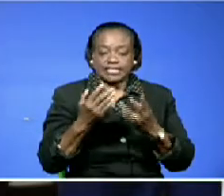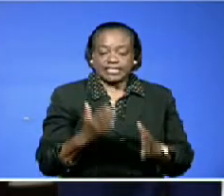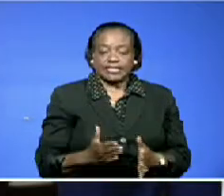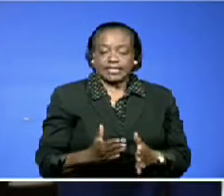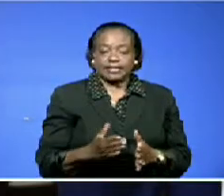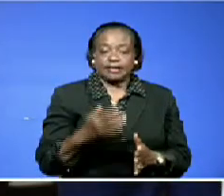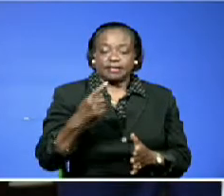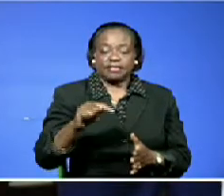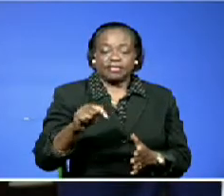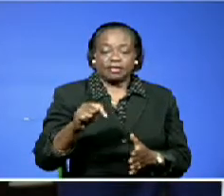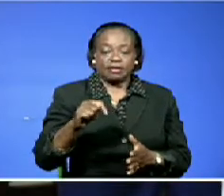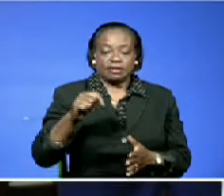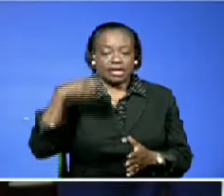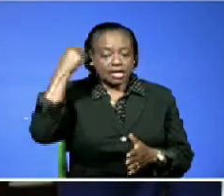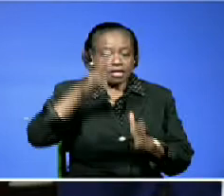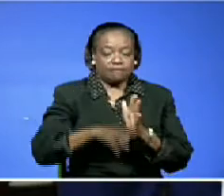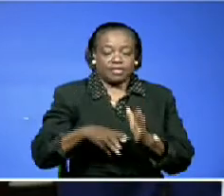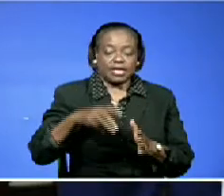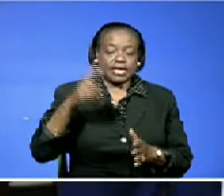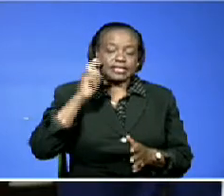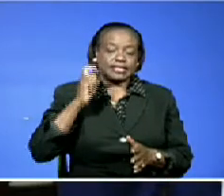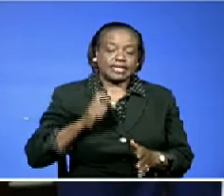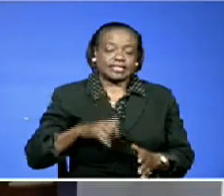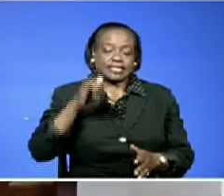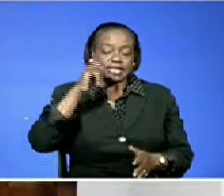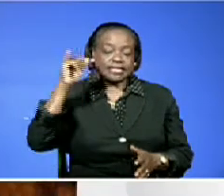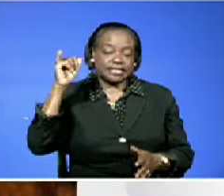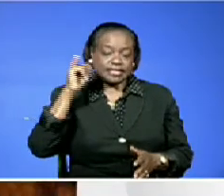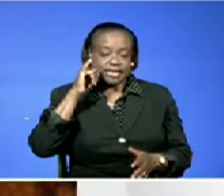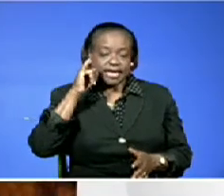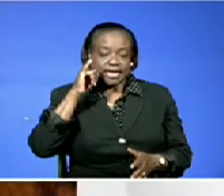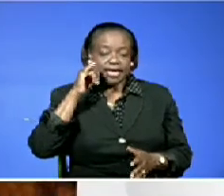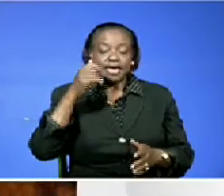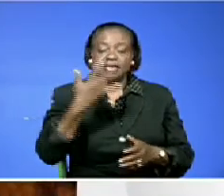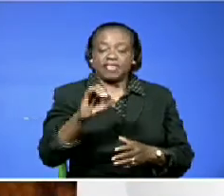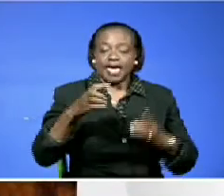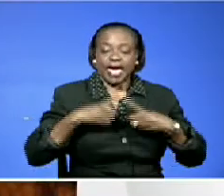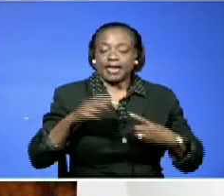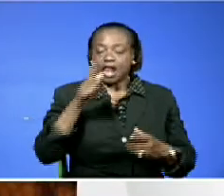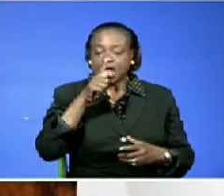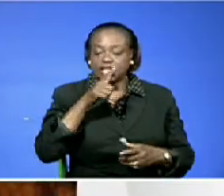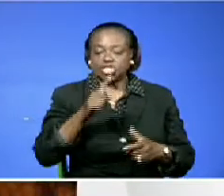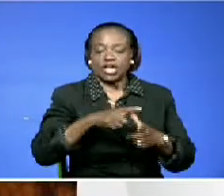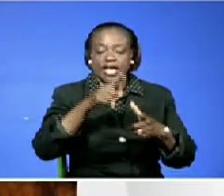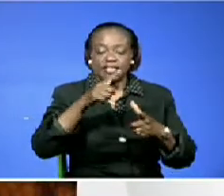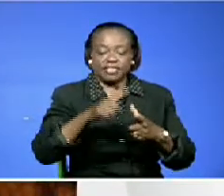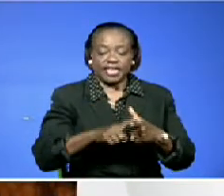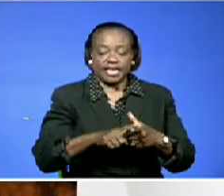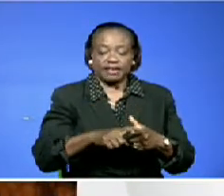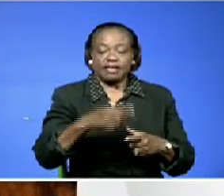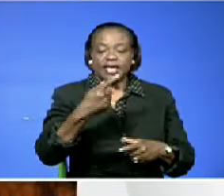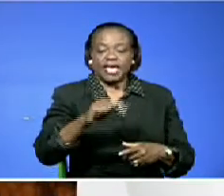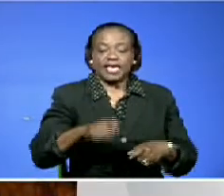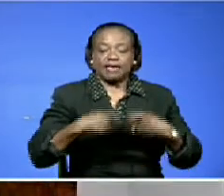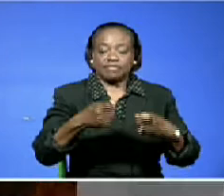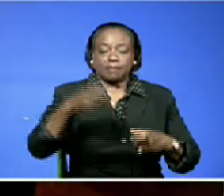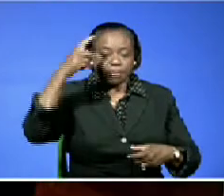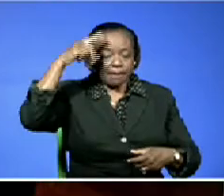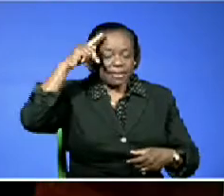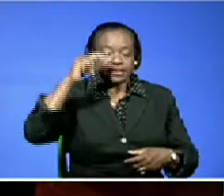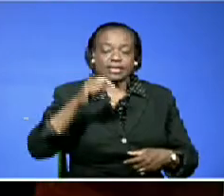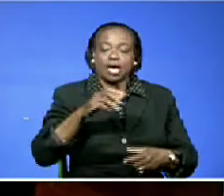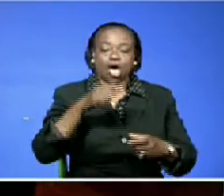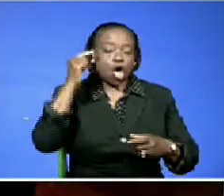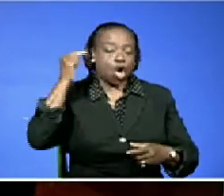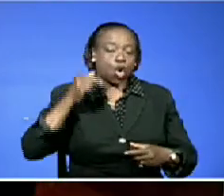in Austin yesterday. Both leaders had lunch and then the Texas governor presented the prime minister with a gold buckle from Texas. The prime